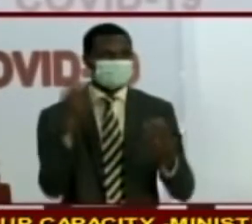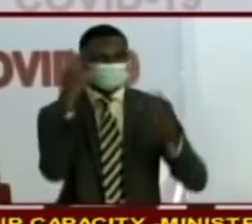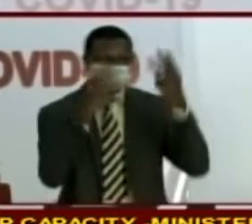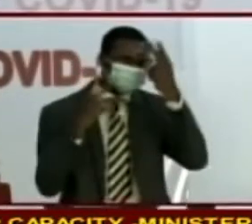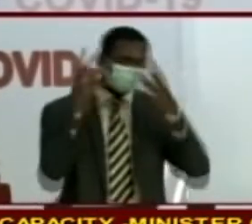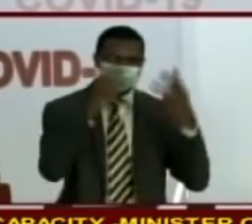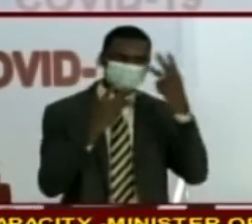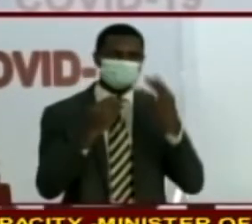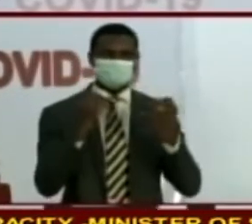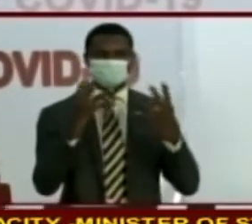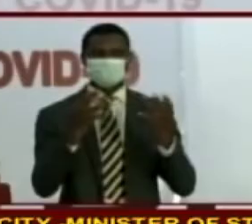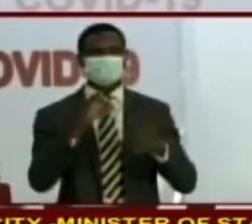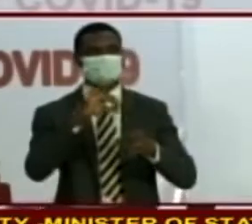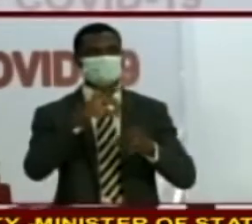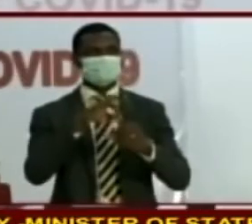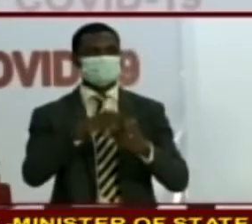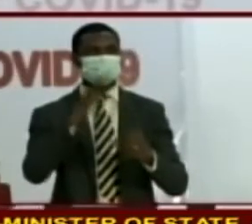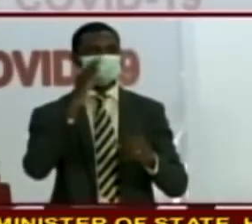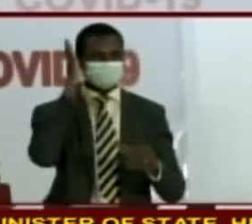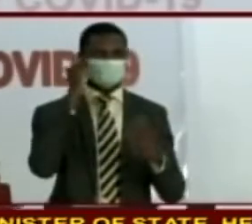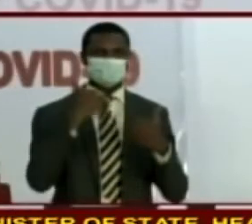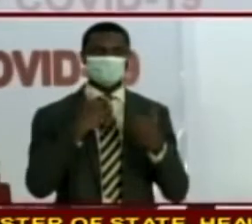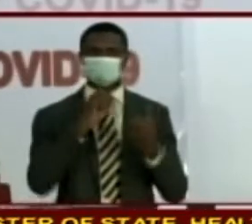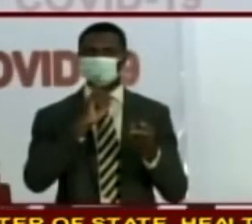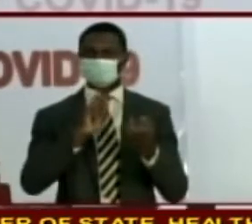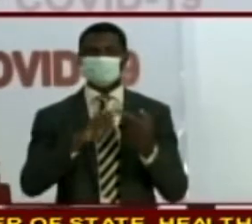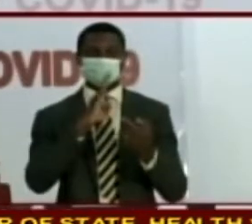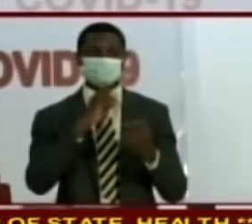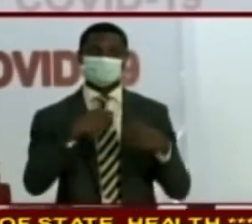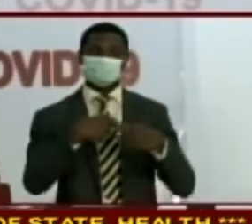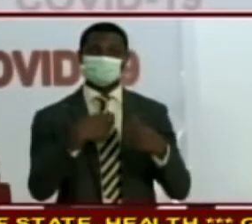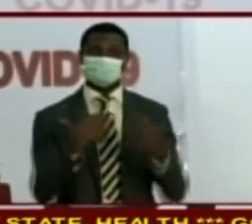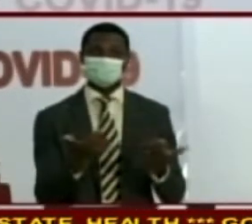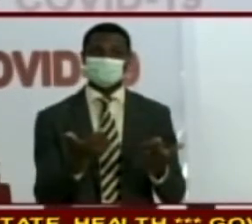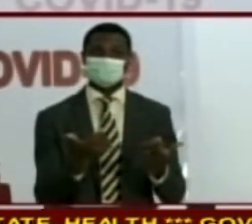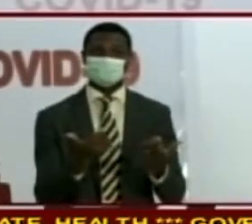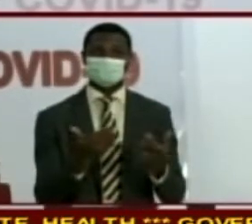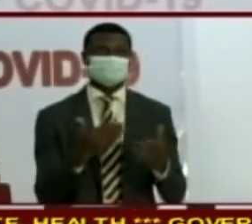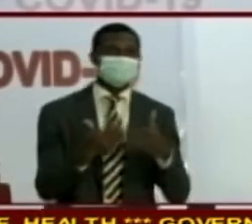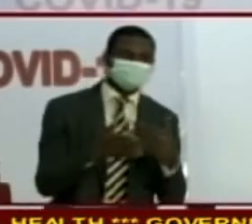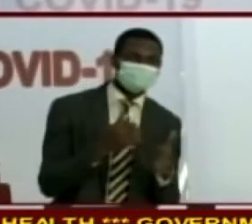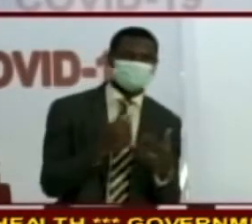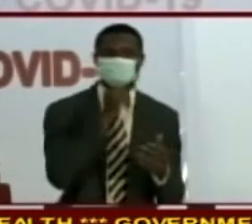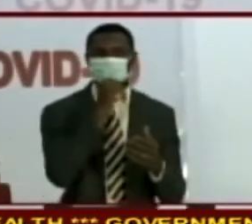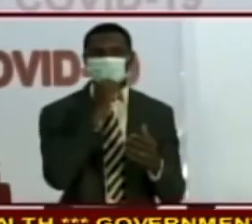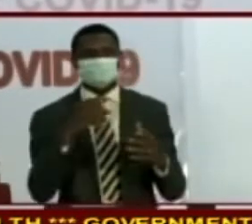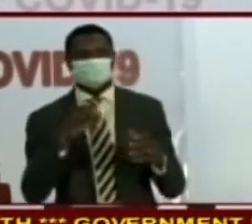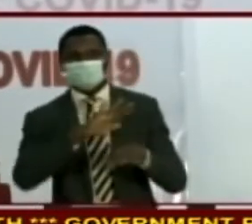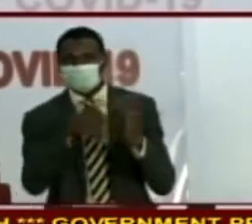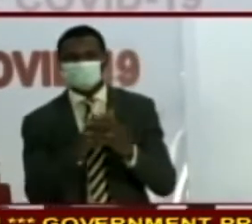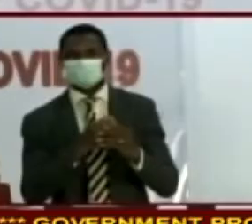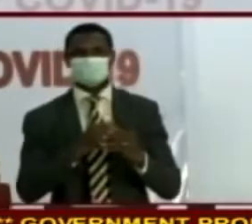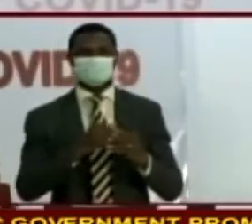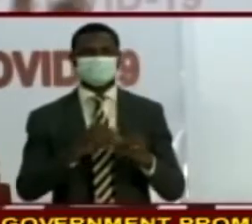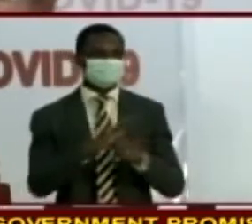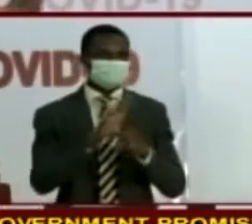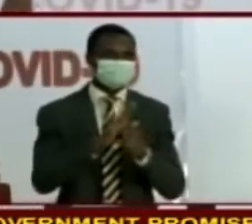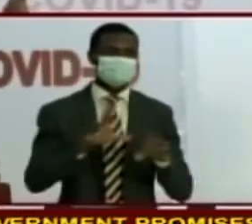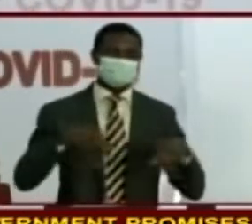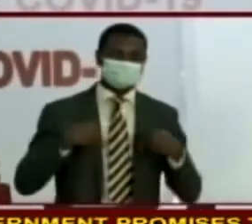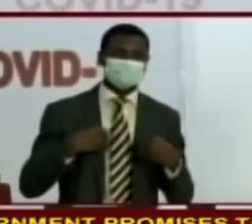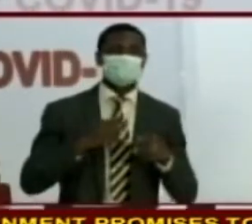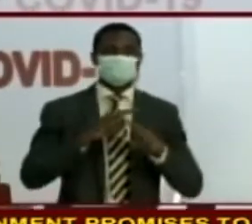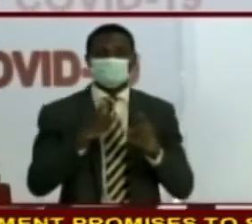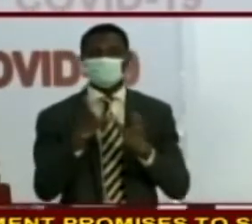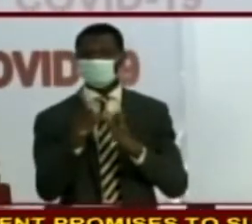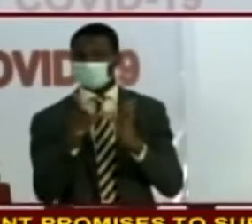votes would have to be postal votes. Though there are some disputations with regards to that, but the fact of the matter is that their